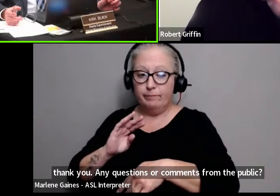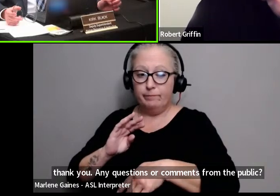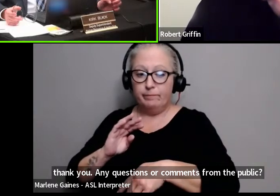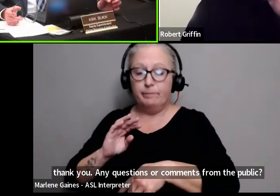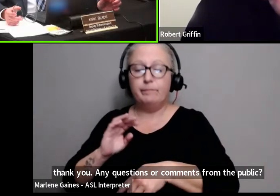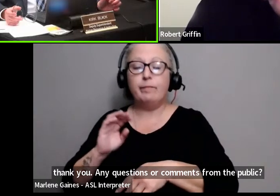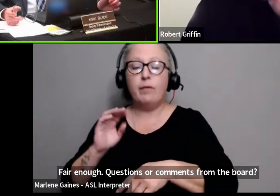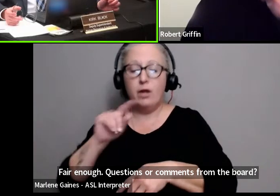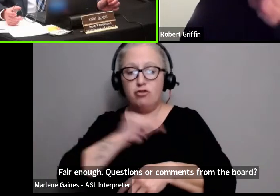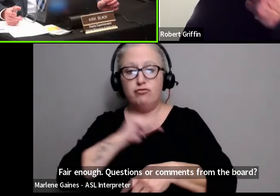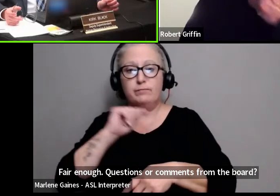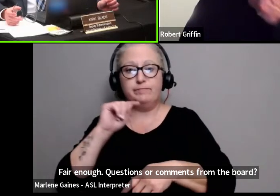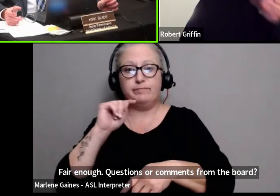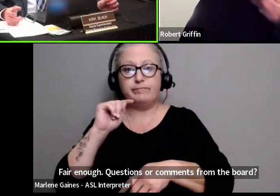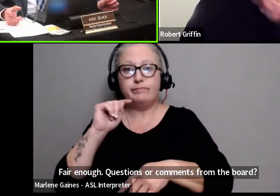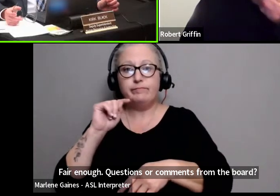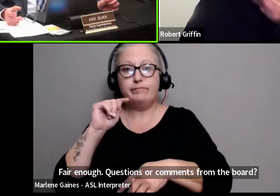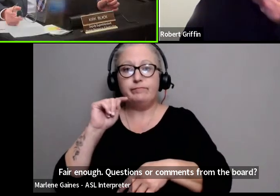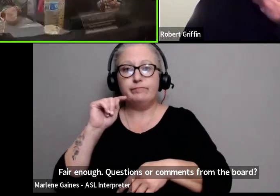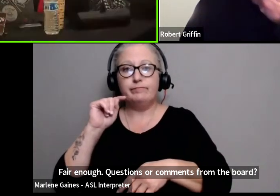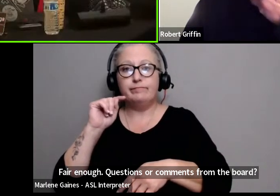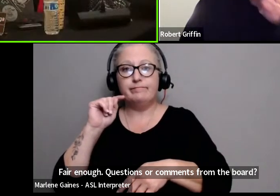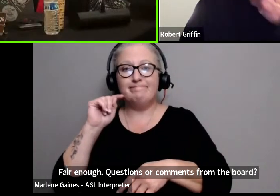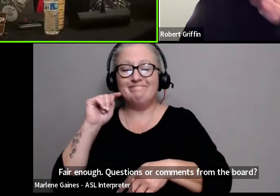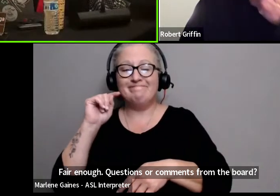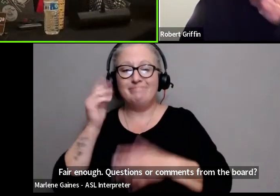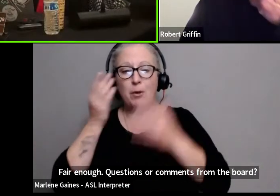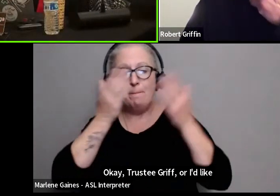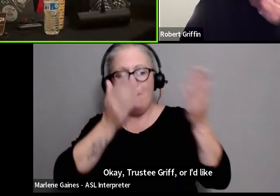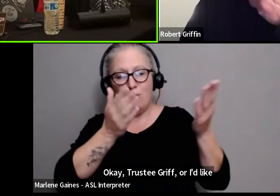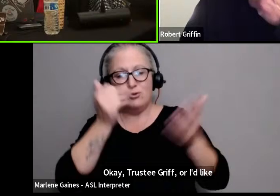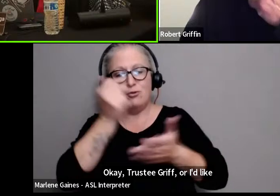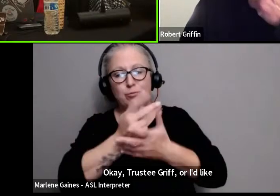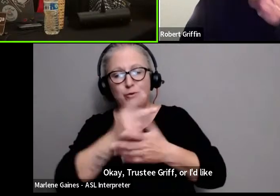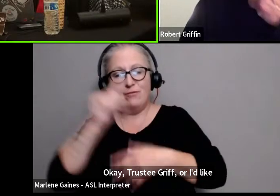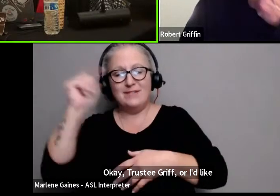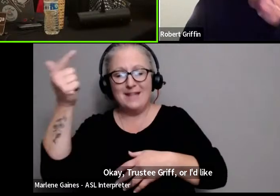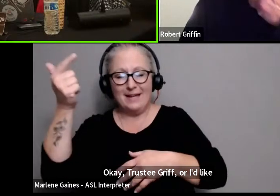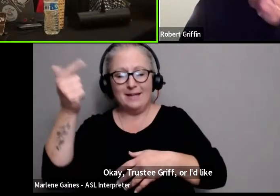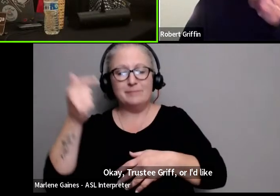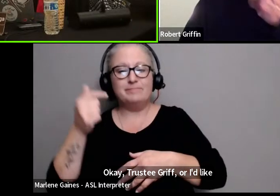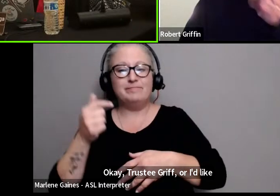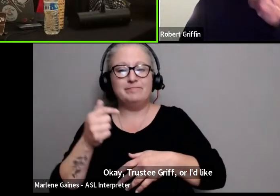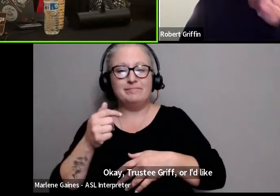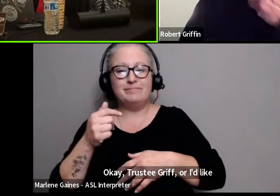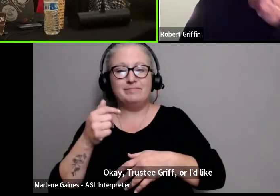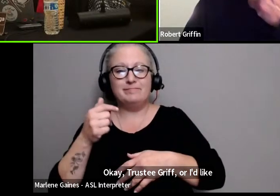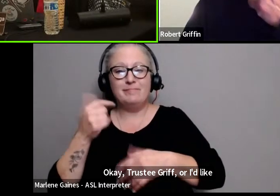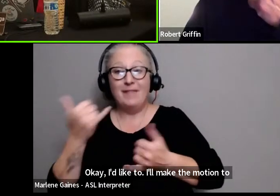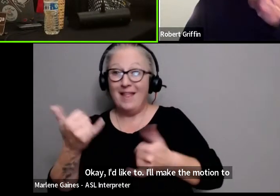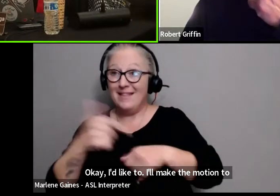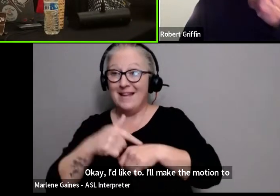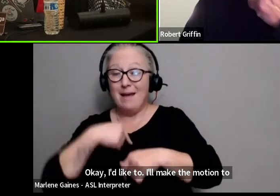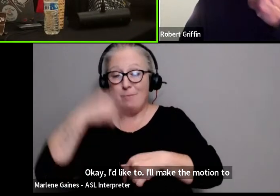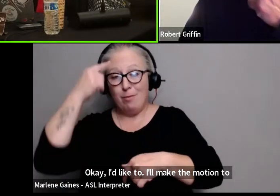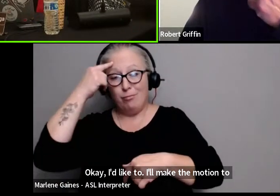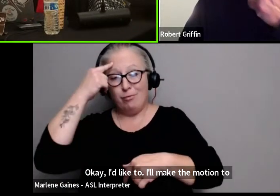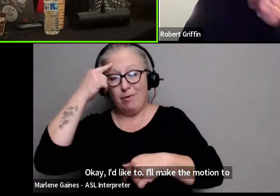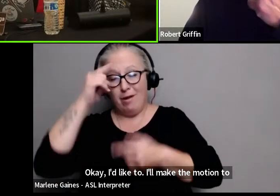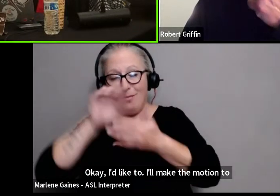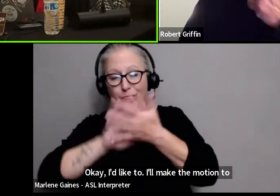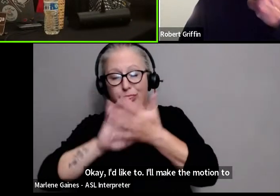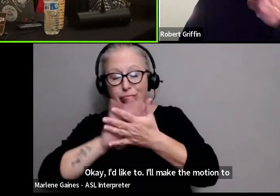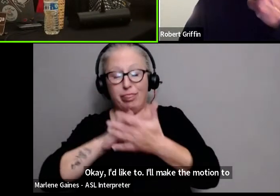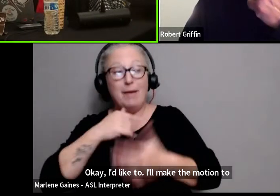Okay, trustee Griffin, or I'd like to. I make the motion to approve. Second. This is the time of the night when my brain turns the motion. I